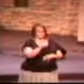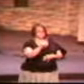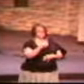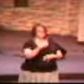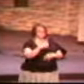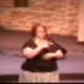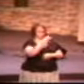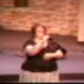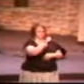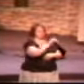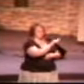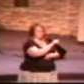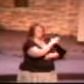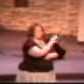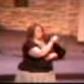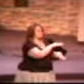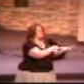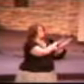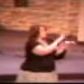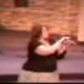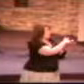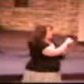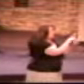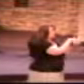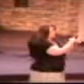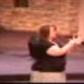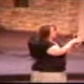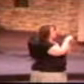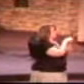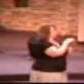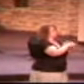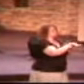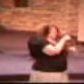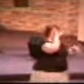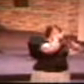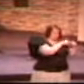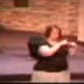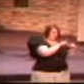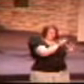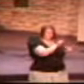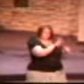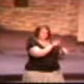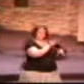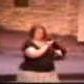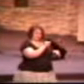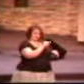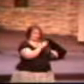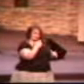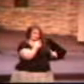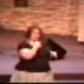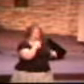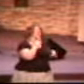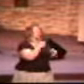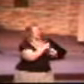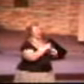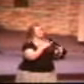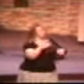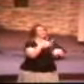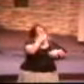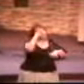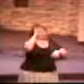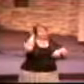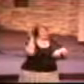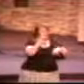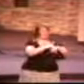Simba out and he shows him all that's going to belong to him and you remember what Mufasa says everything the light touches